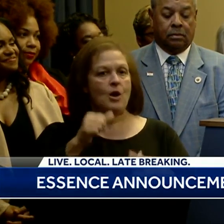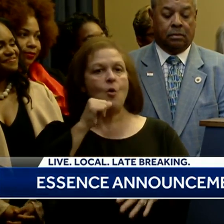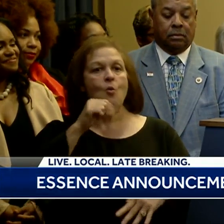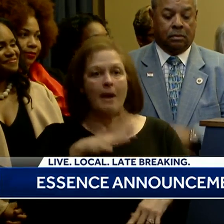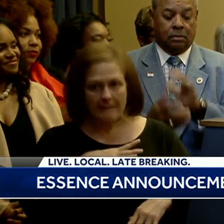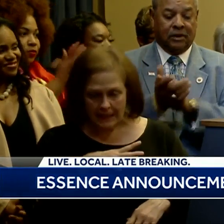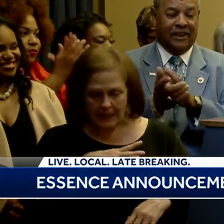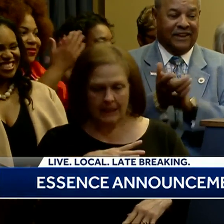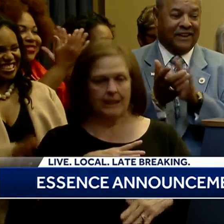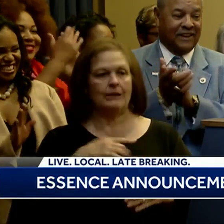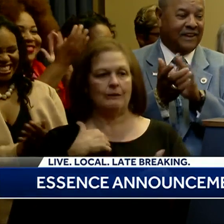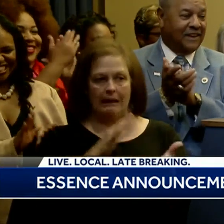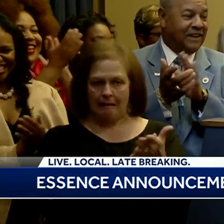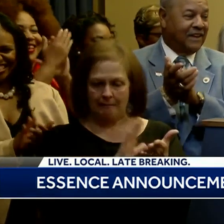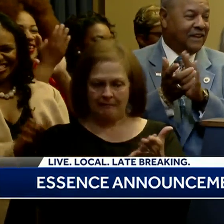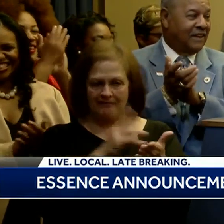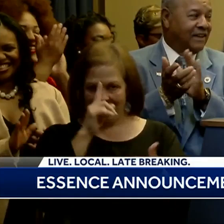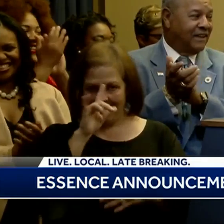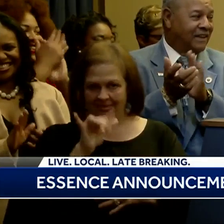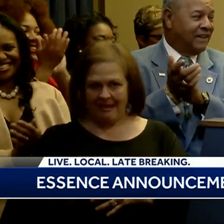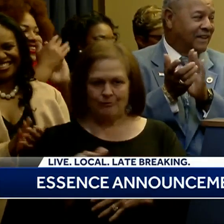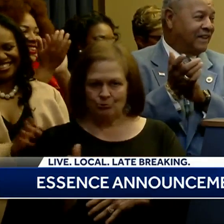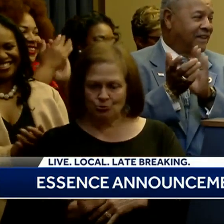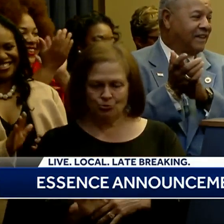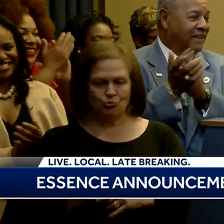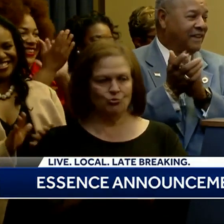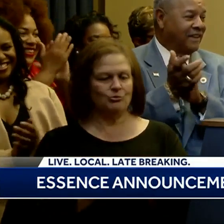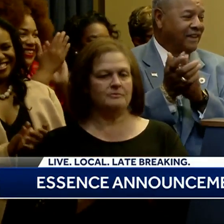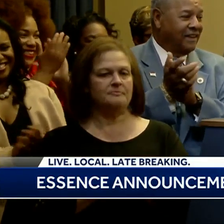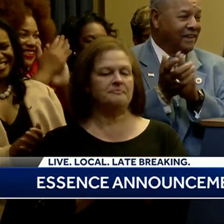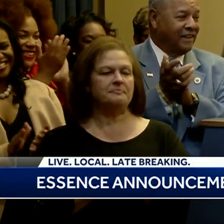going to clap to that, too. Amen.